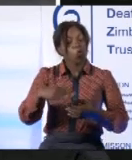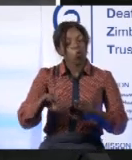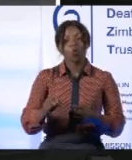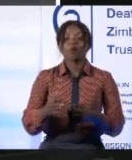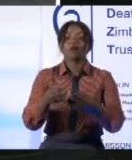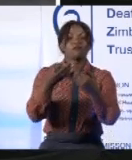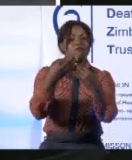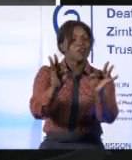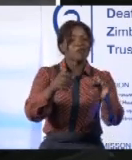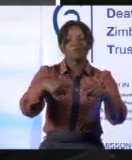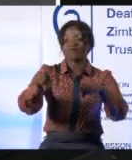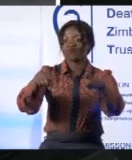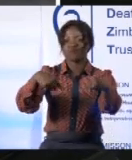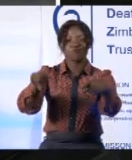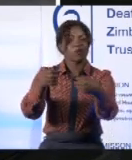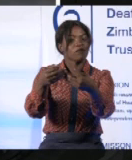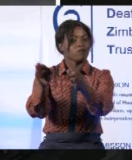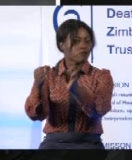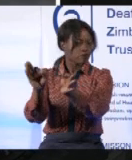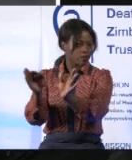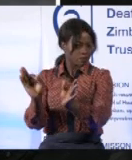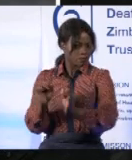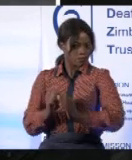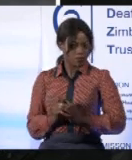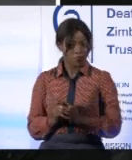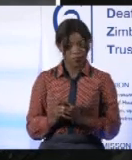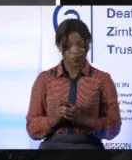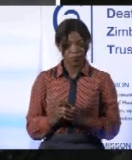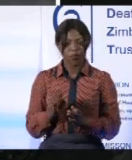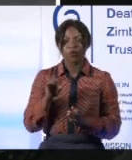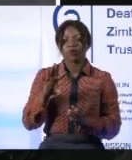also is discriminatory. So what you then see is that